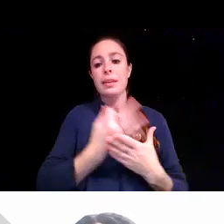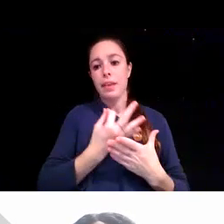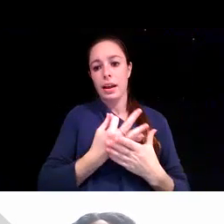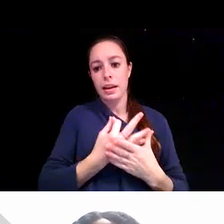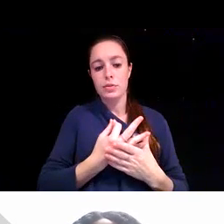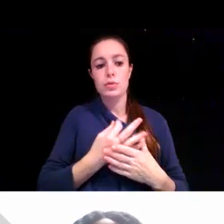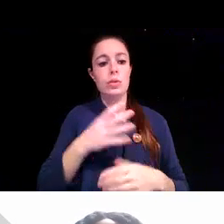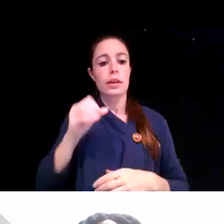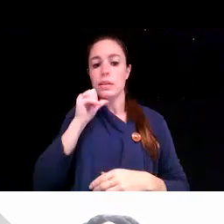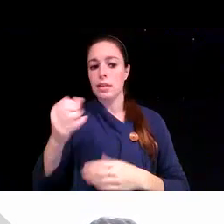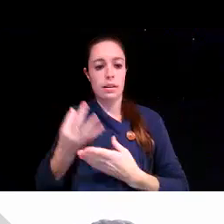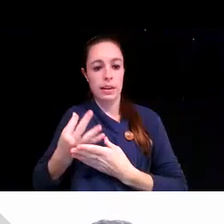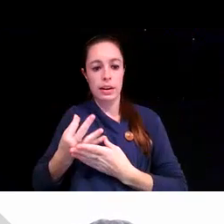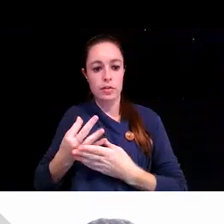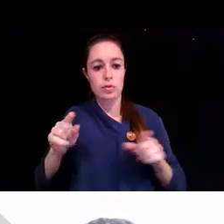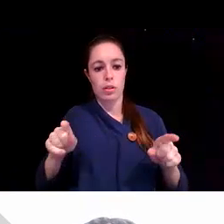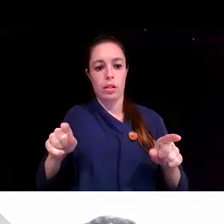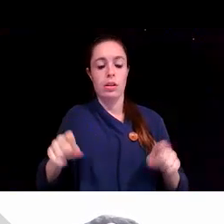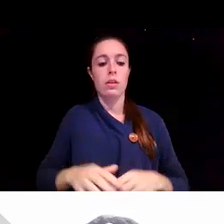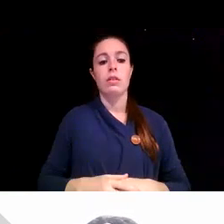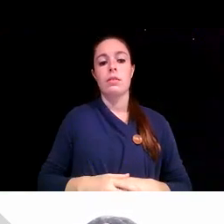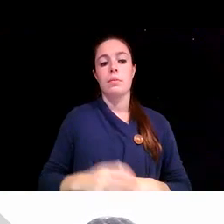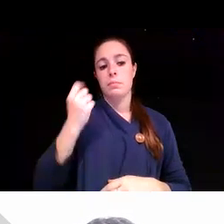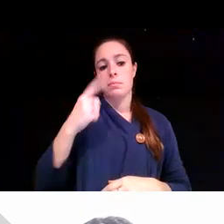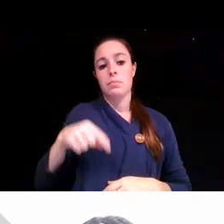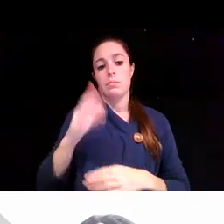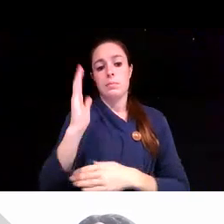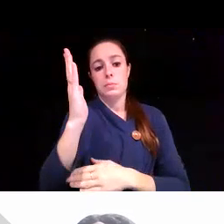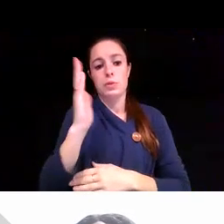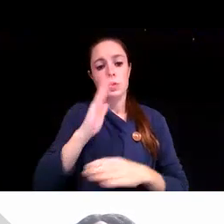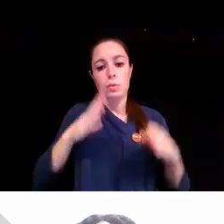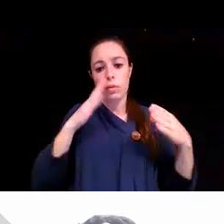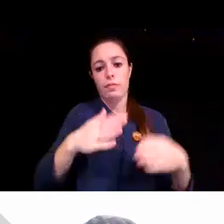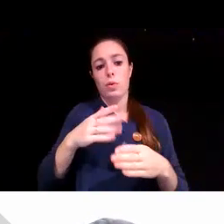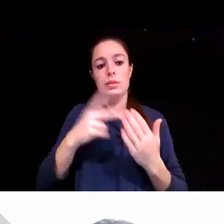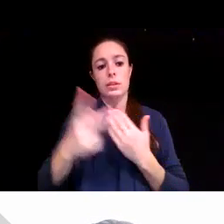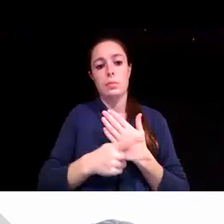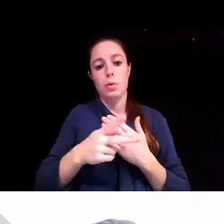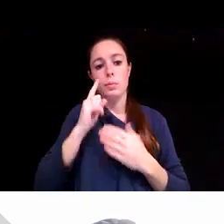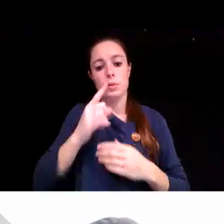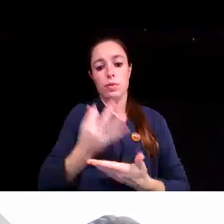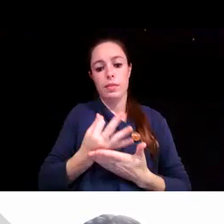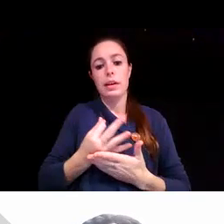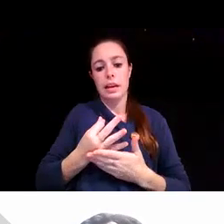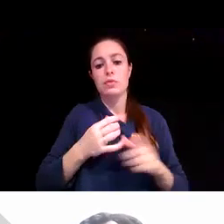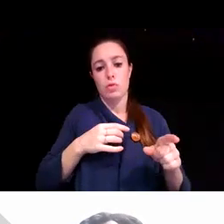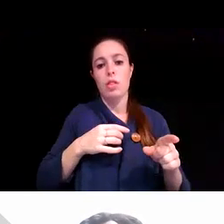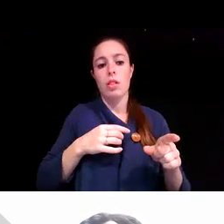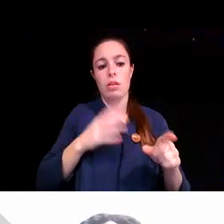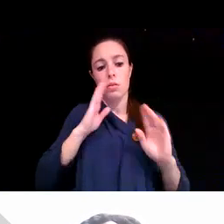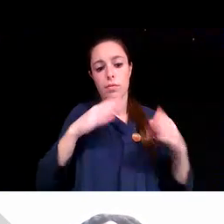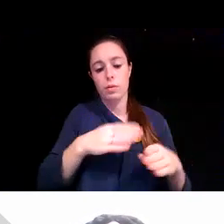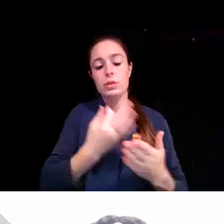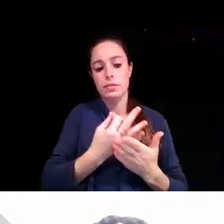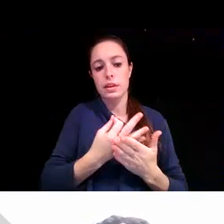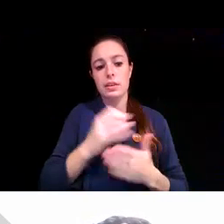application. For this presentation, we'll be focusing on the programs under the financial application.